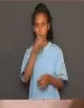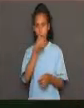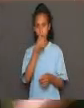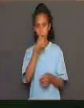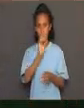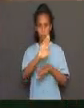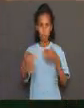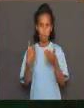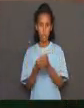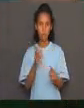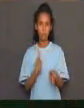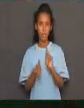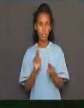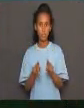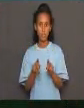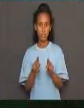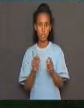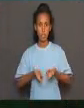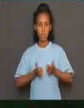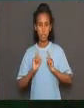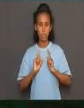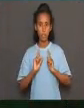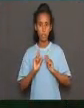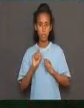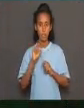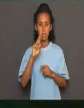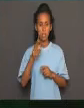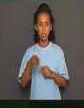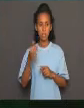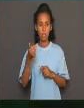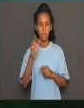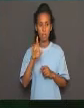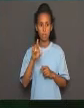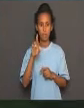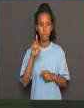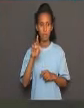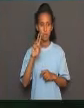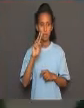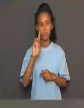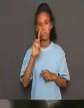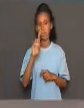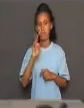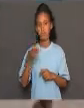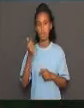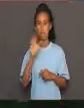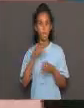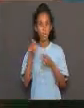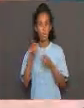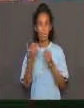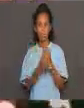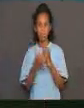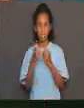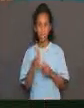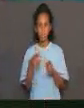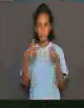total population live in the Harari region, while the largest proportion of